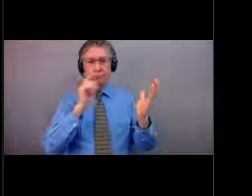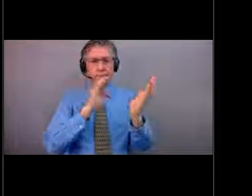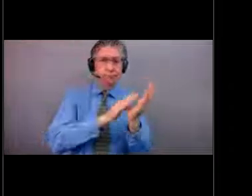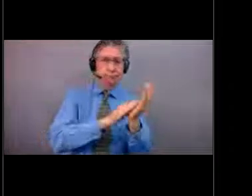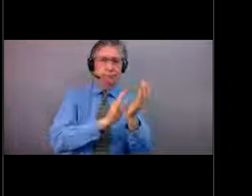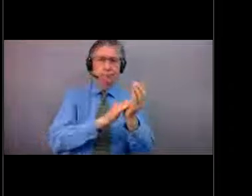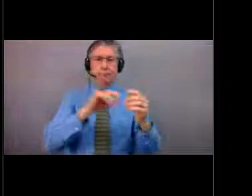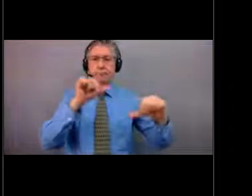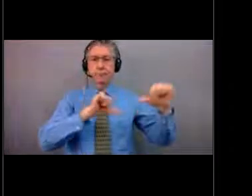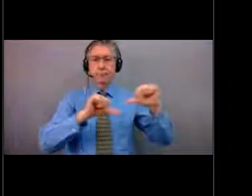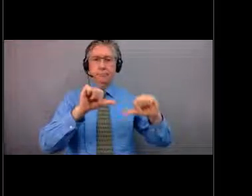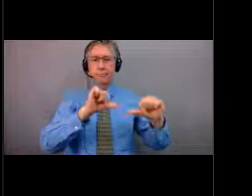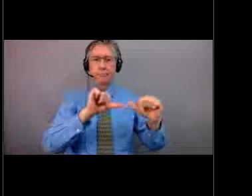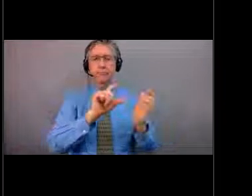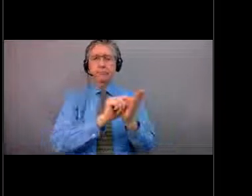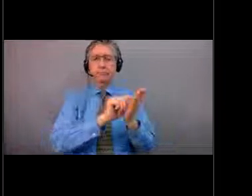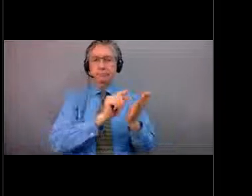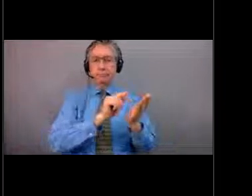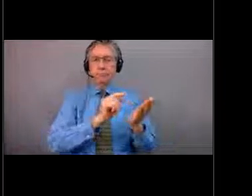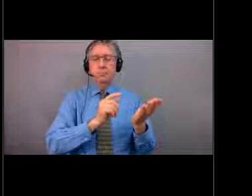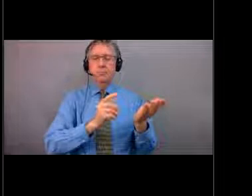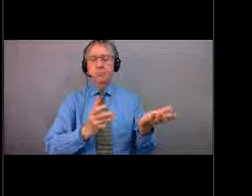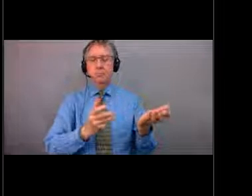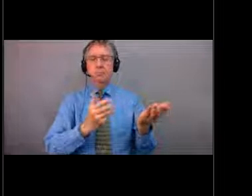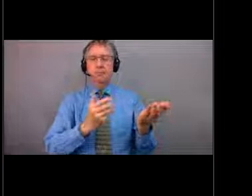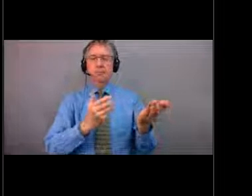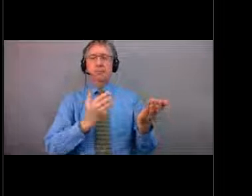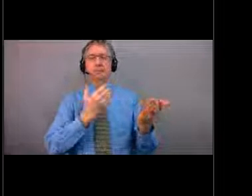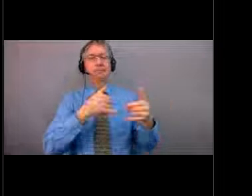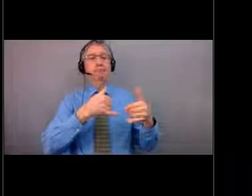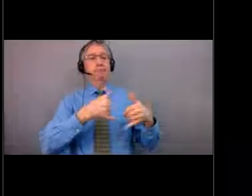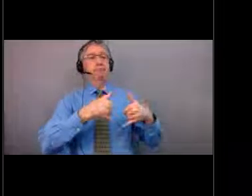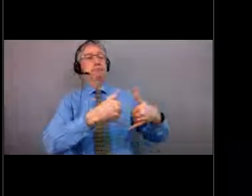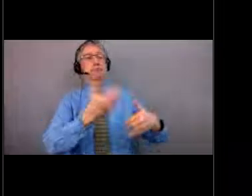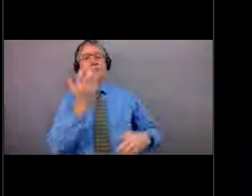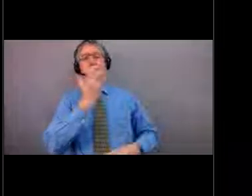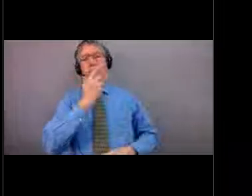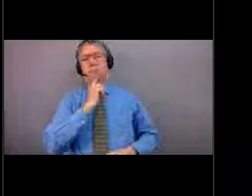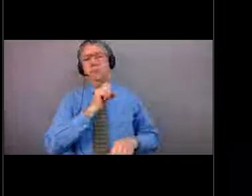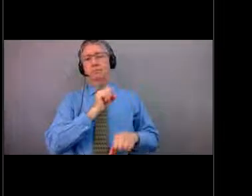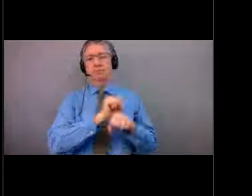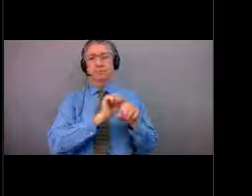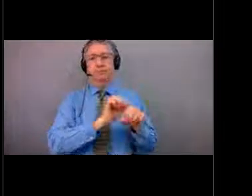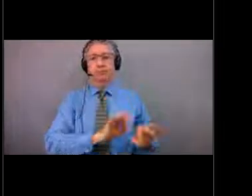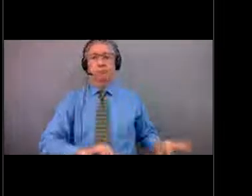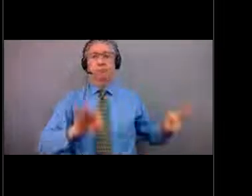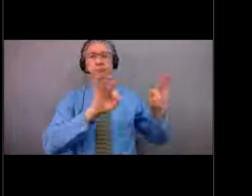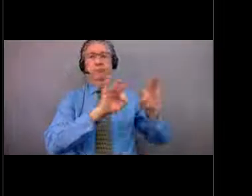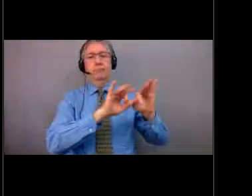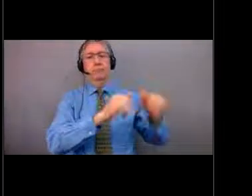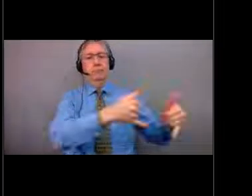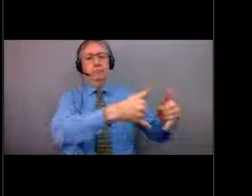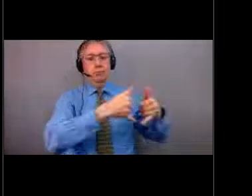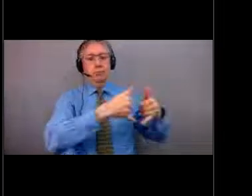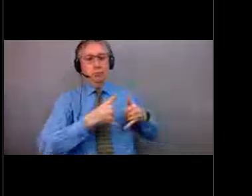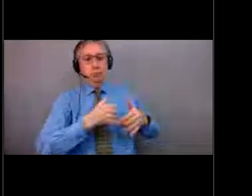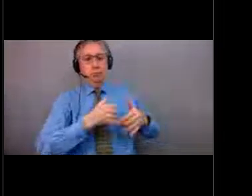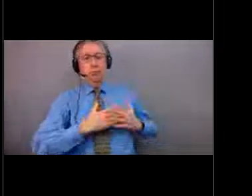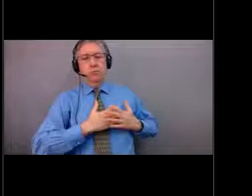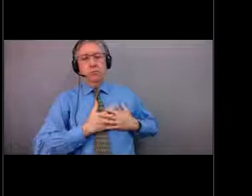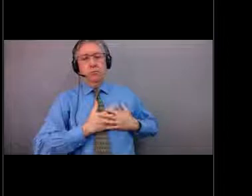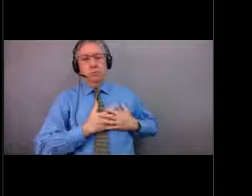papers. I think this is a tremendous award, and we are extremely humbled by